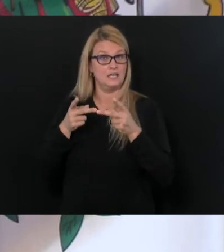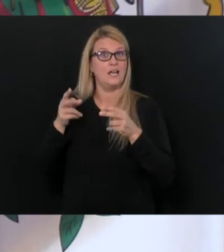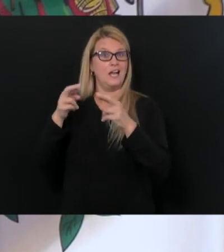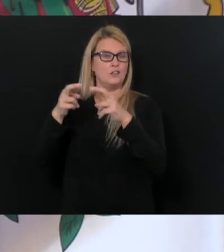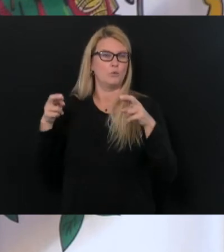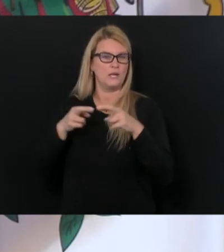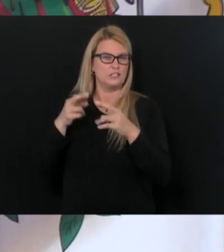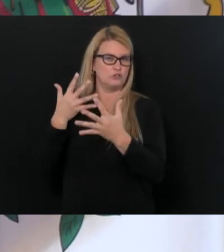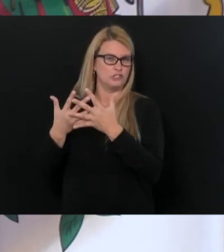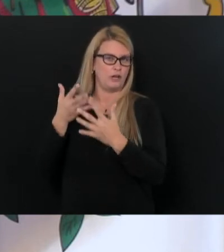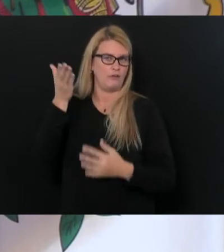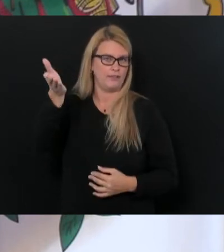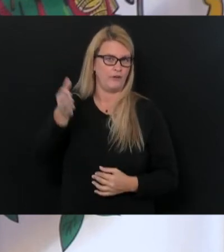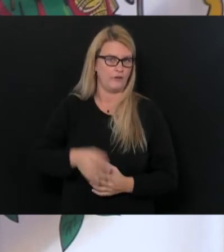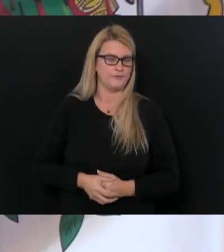jail.